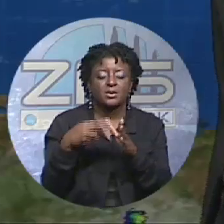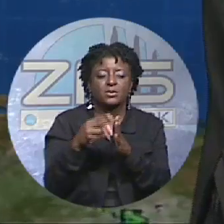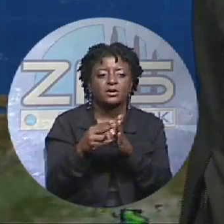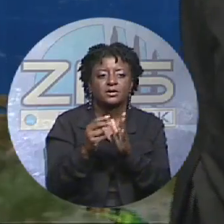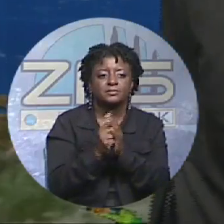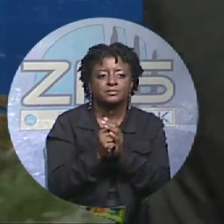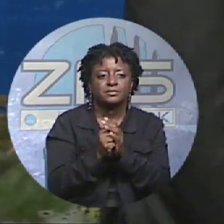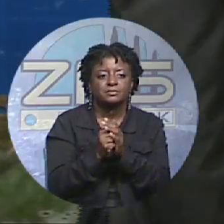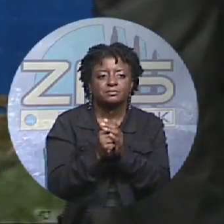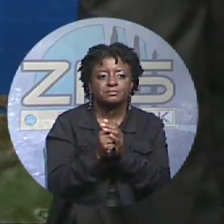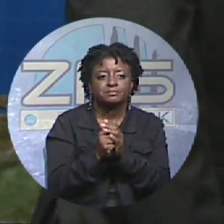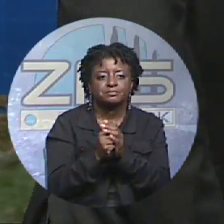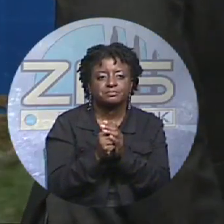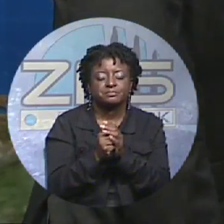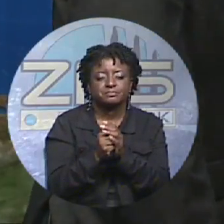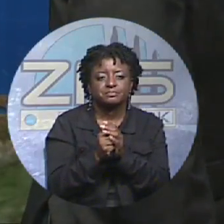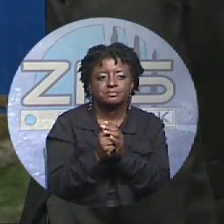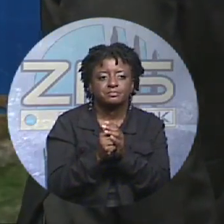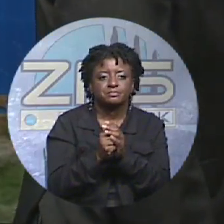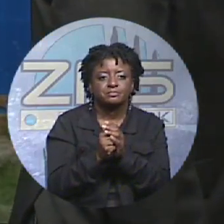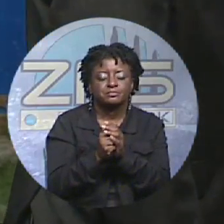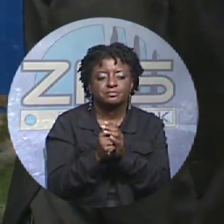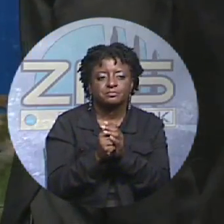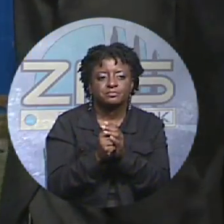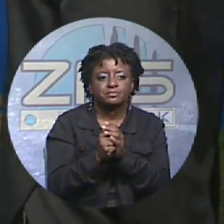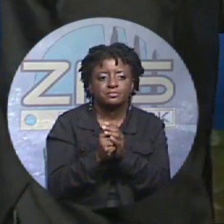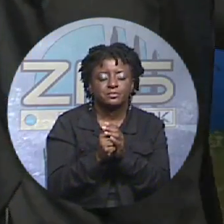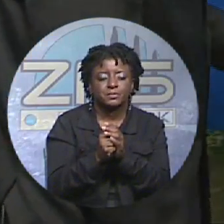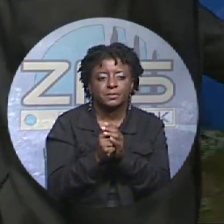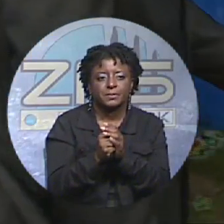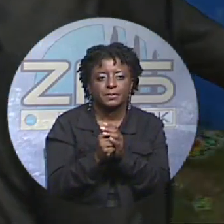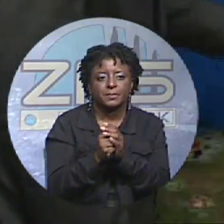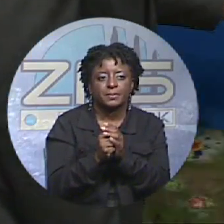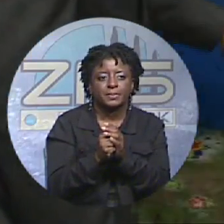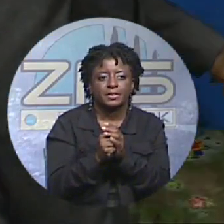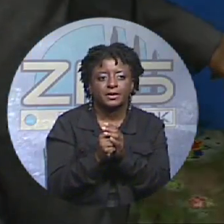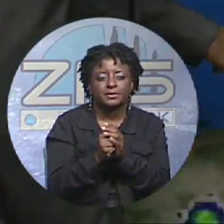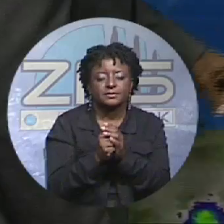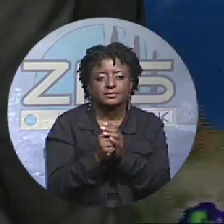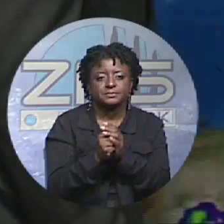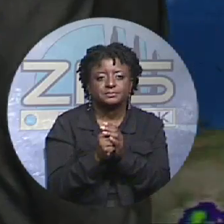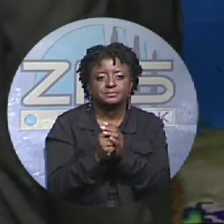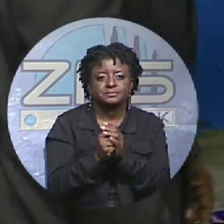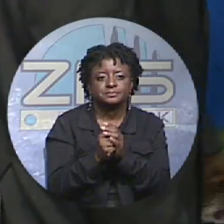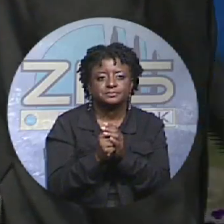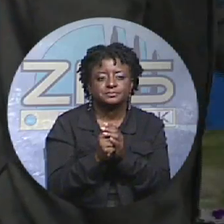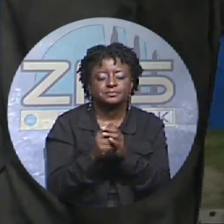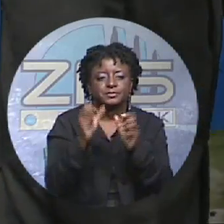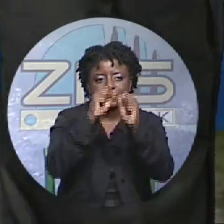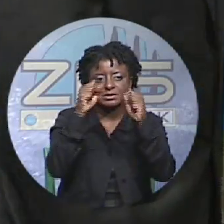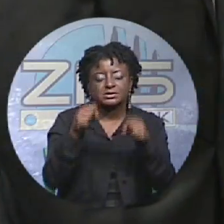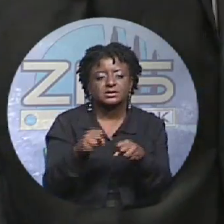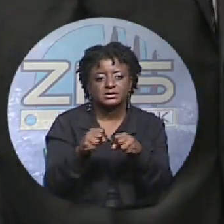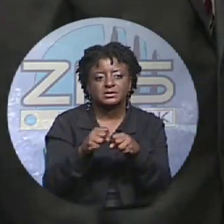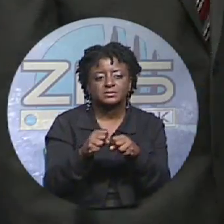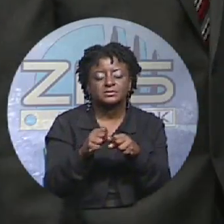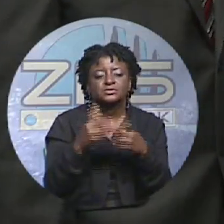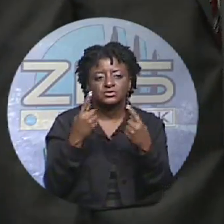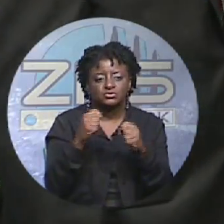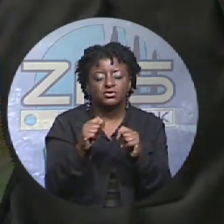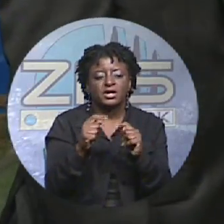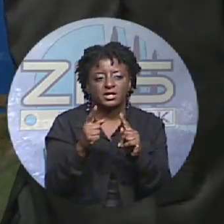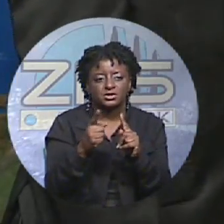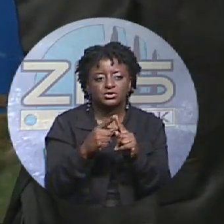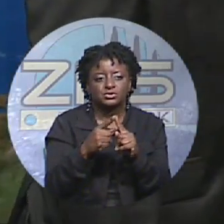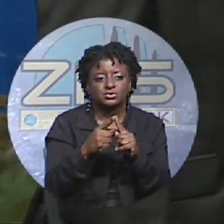about 605 miles to the east of Antigua, which is in the Leeward Islands, right along this island chain. The system is trying to get its act